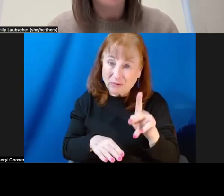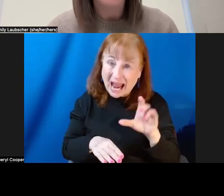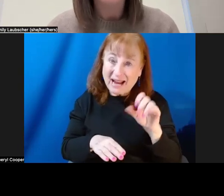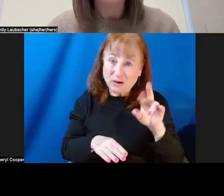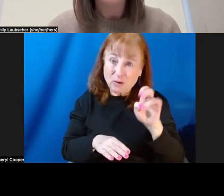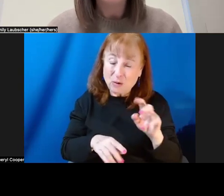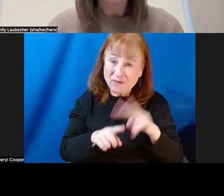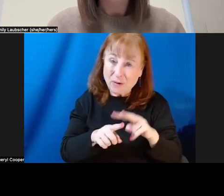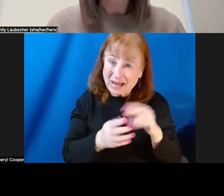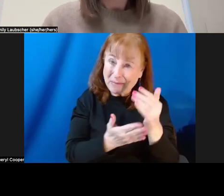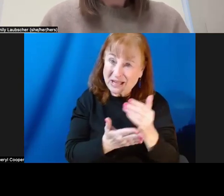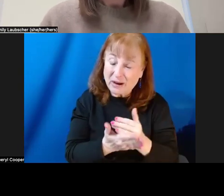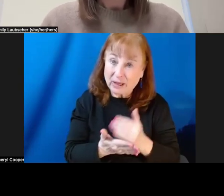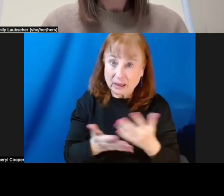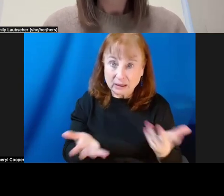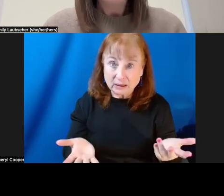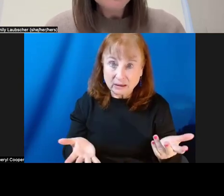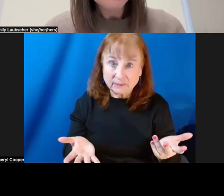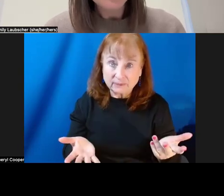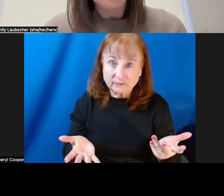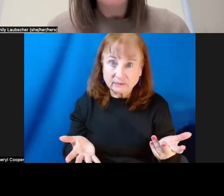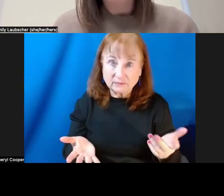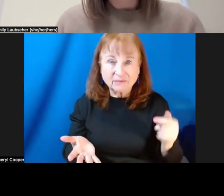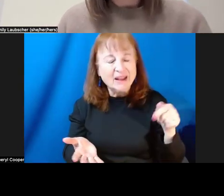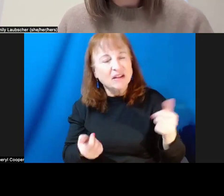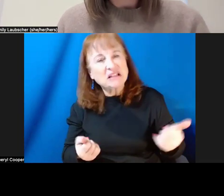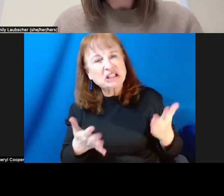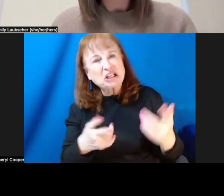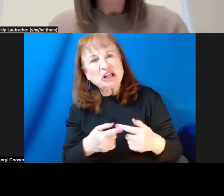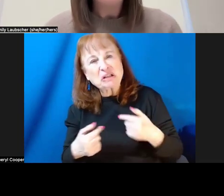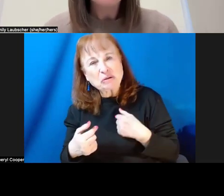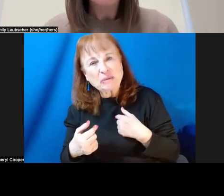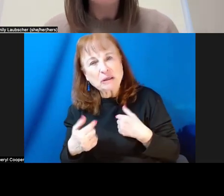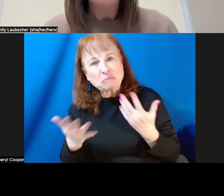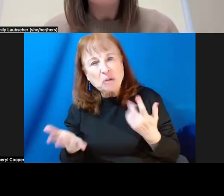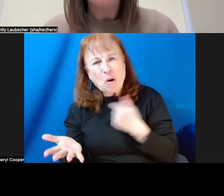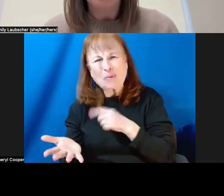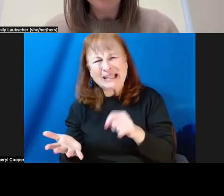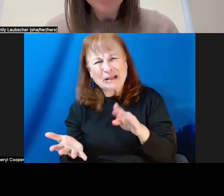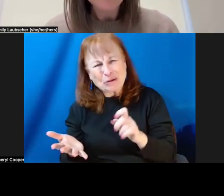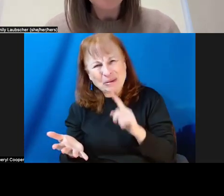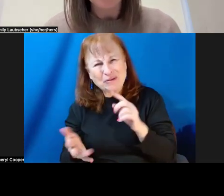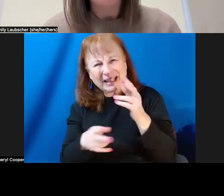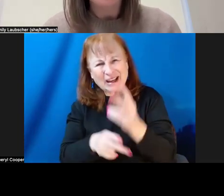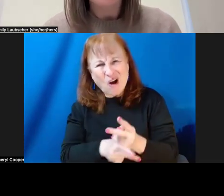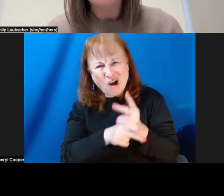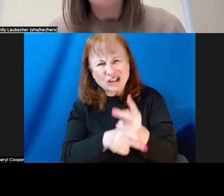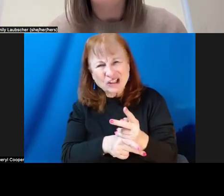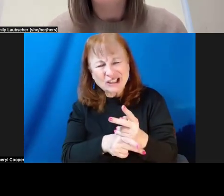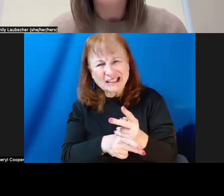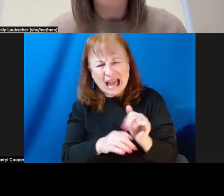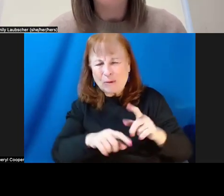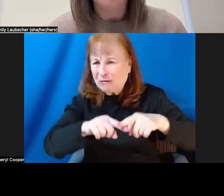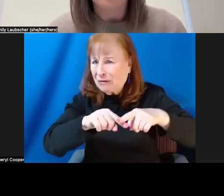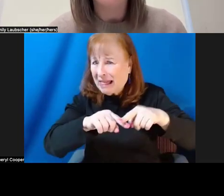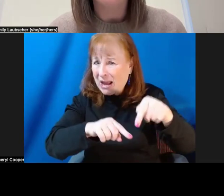vocabulary lists. So this suggests to me that we need to be really cautious about relying on